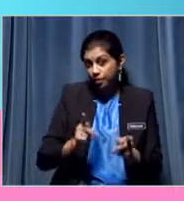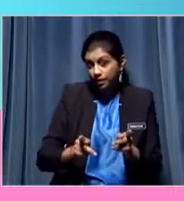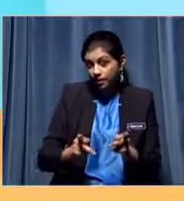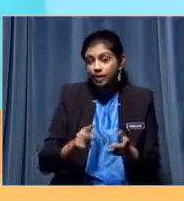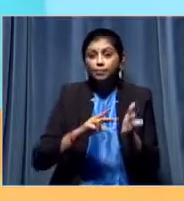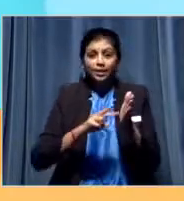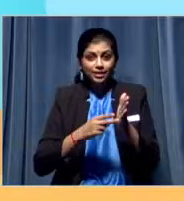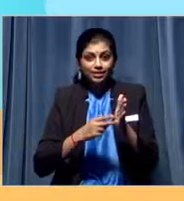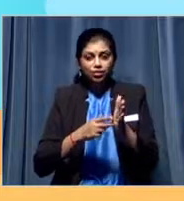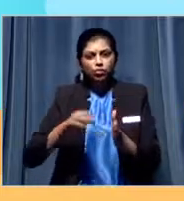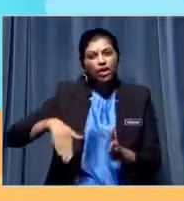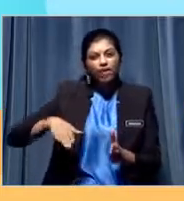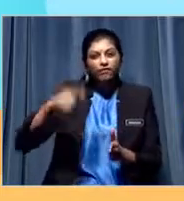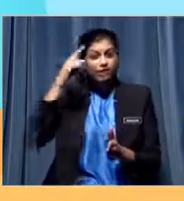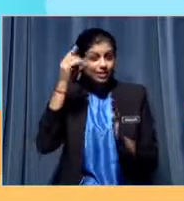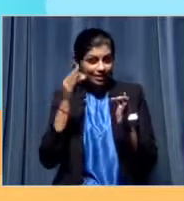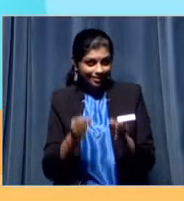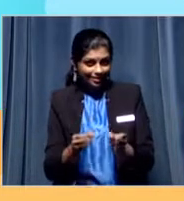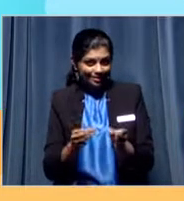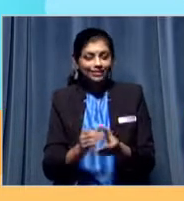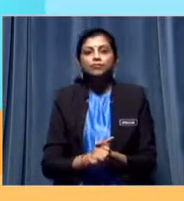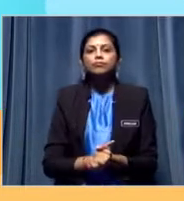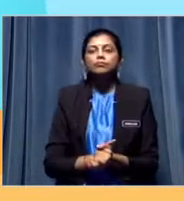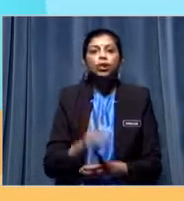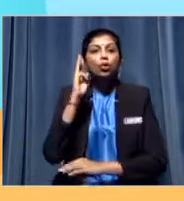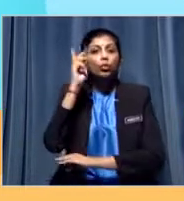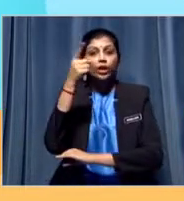Next, we use will for promises.